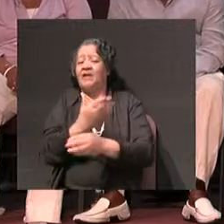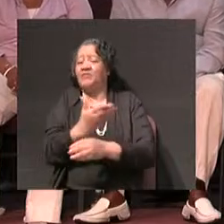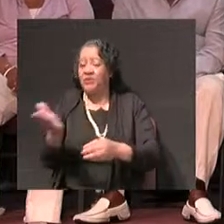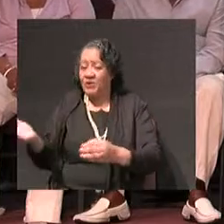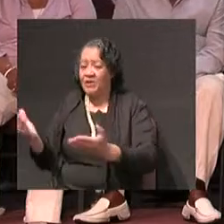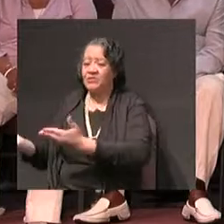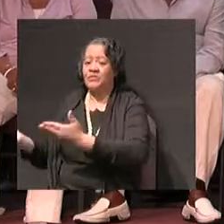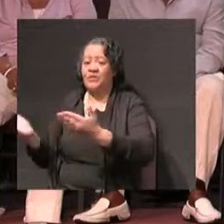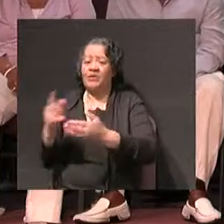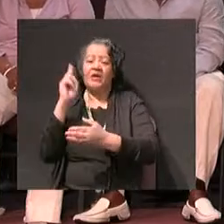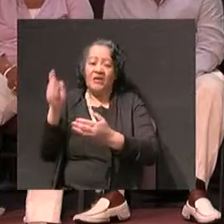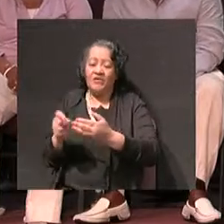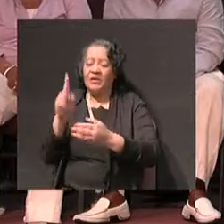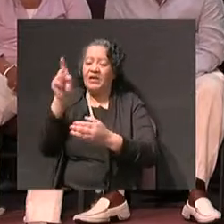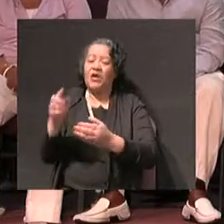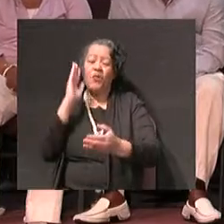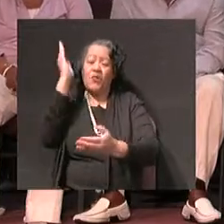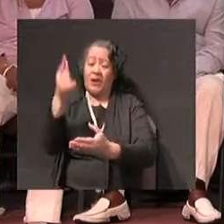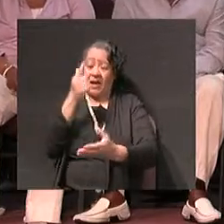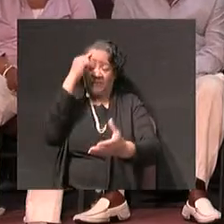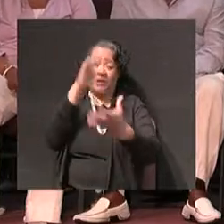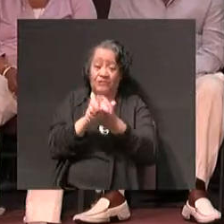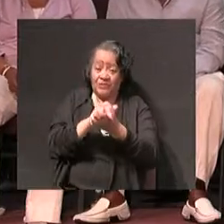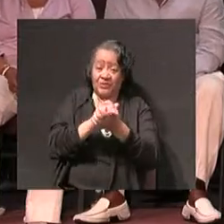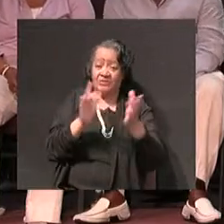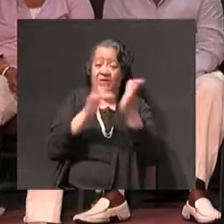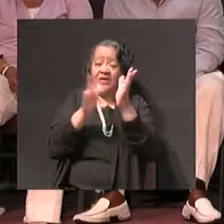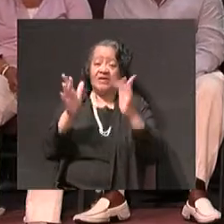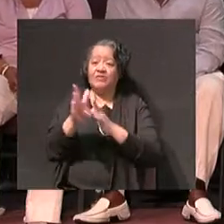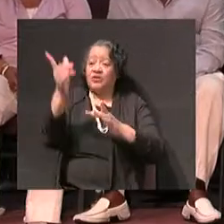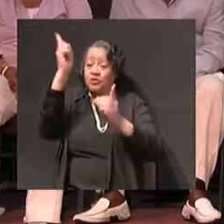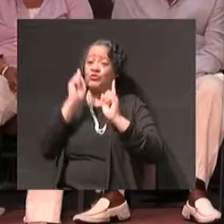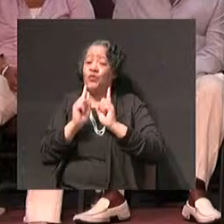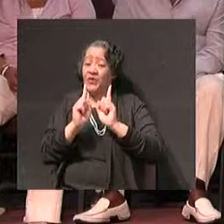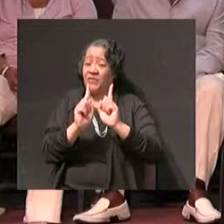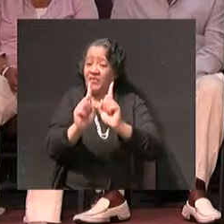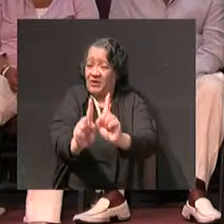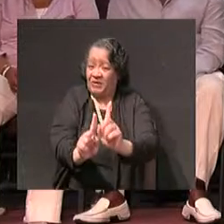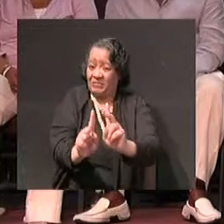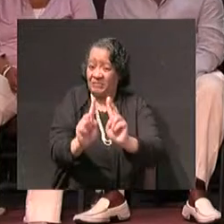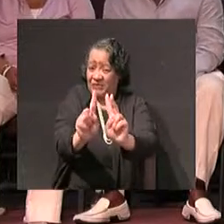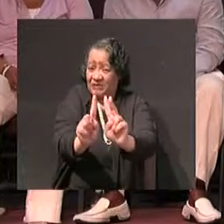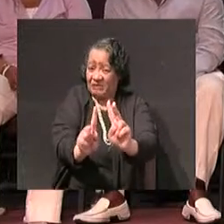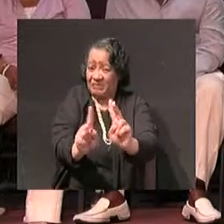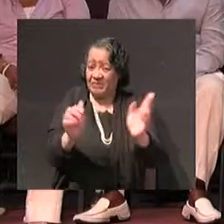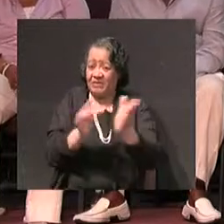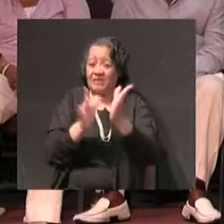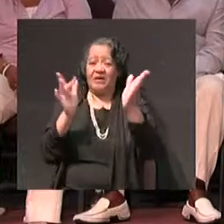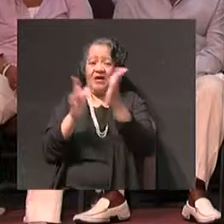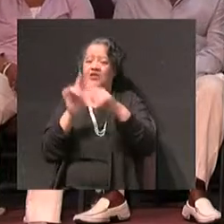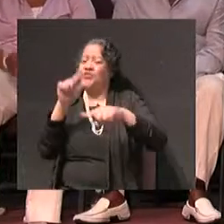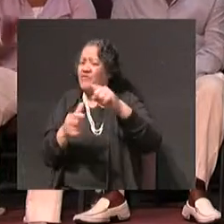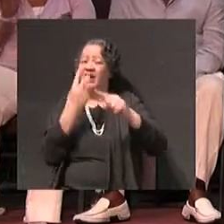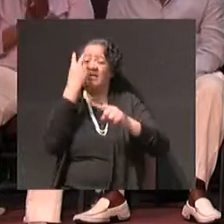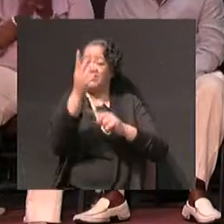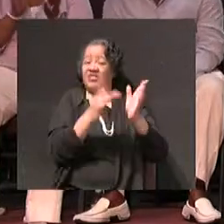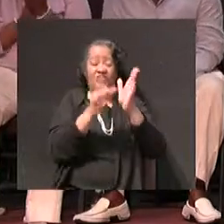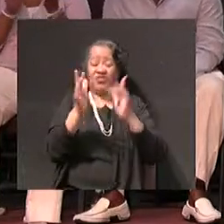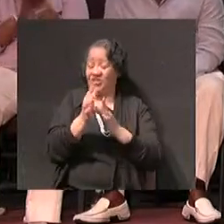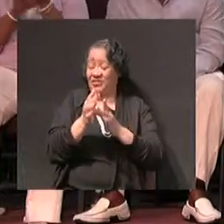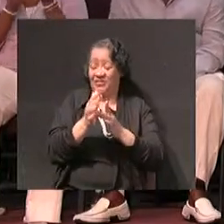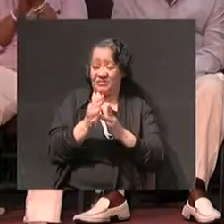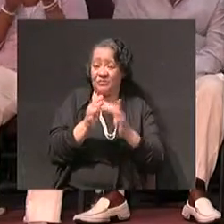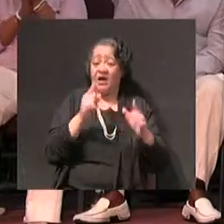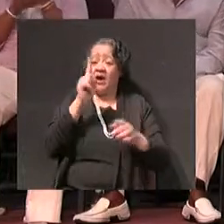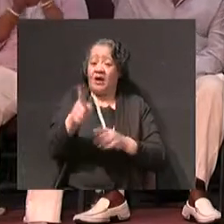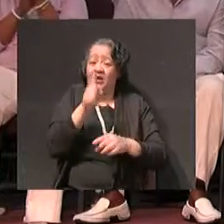going to have to believe that he's with them and you can't see him.